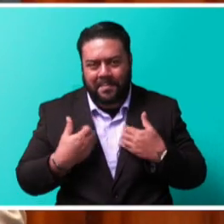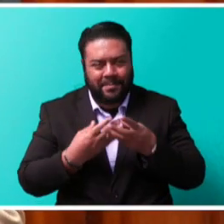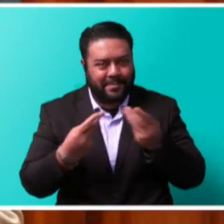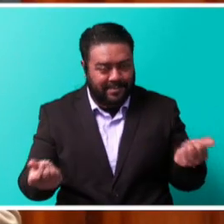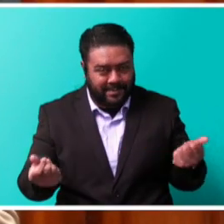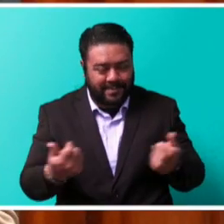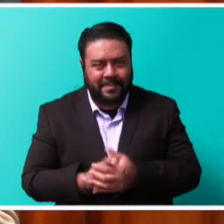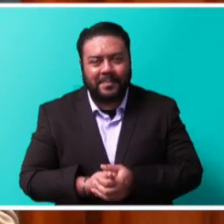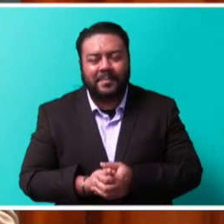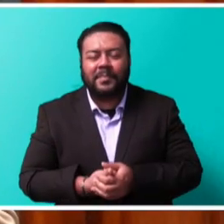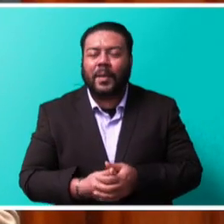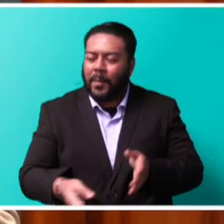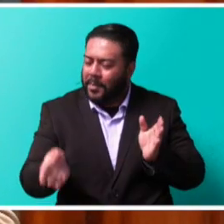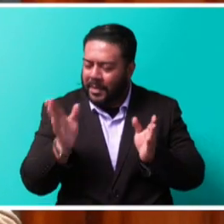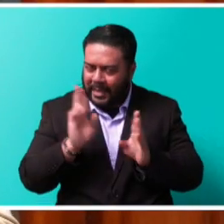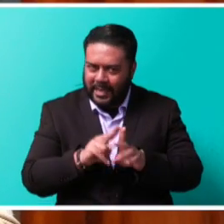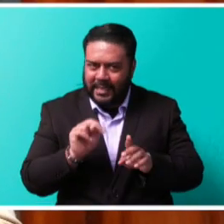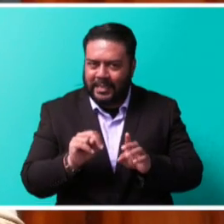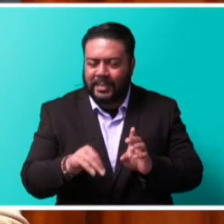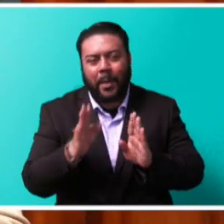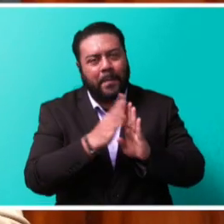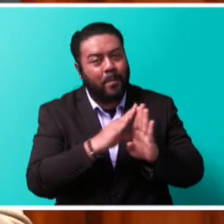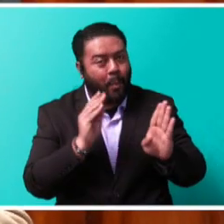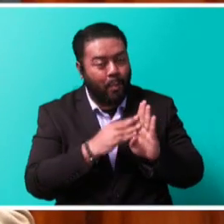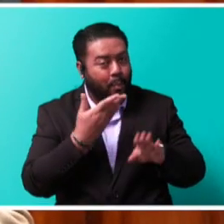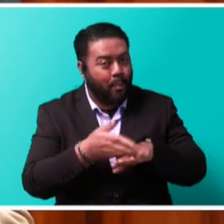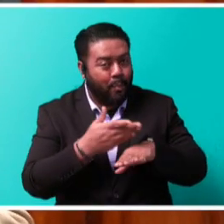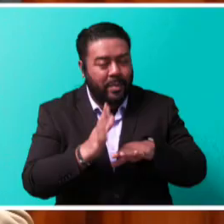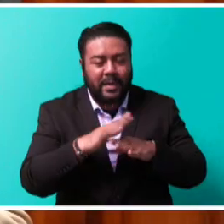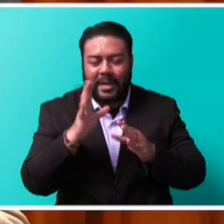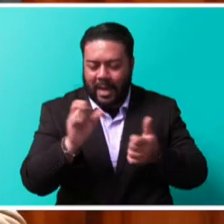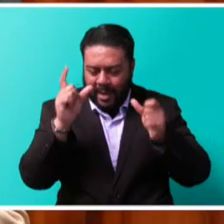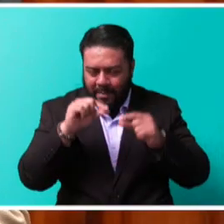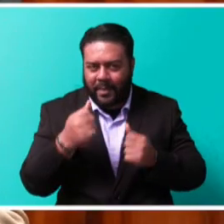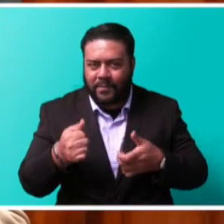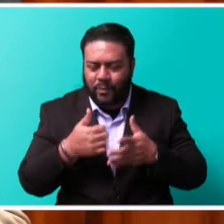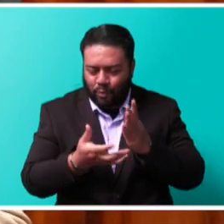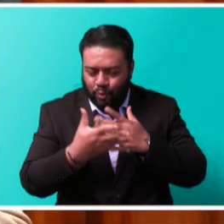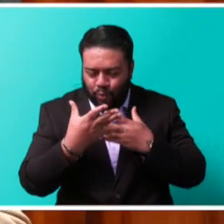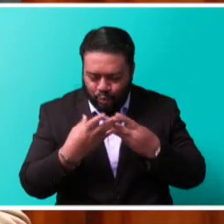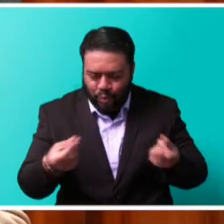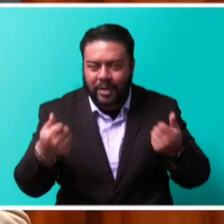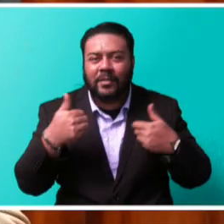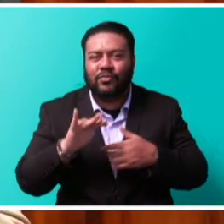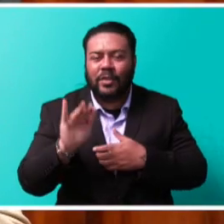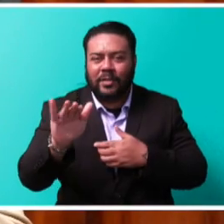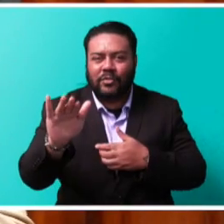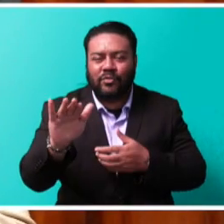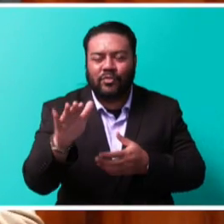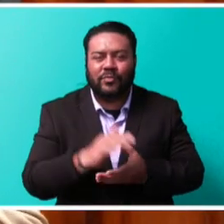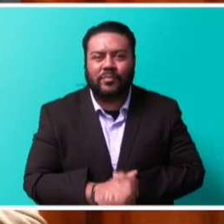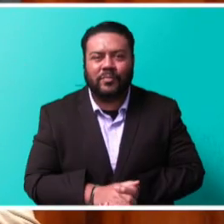required a modern and responsive legislative framework that was capable of addressing current and future challenges facing the